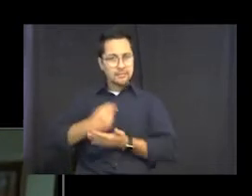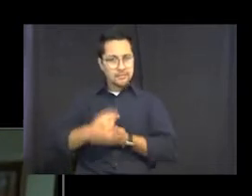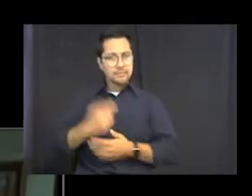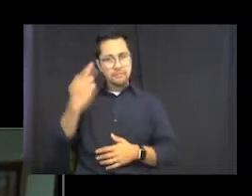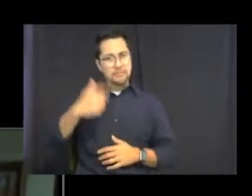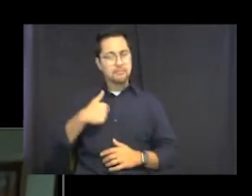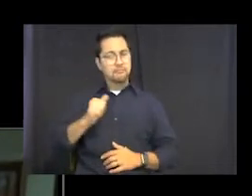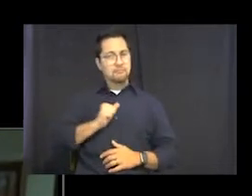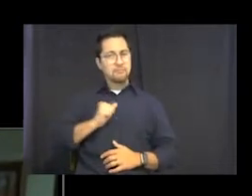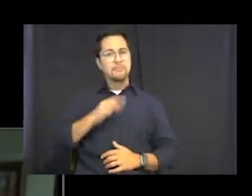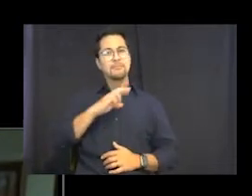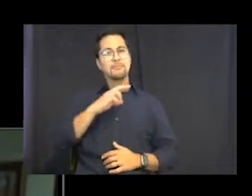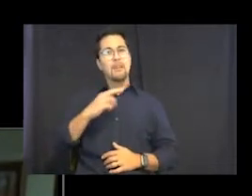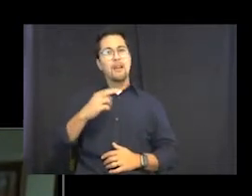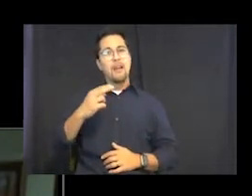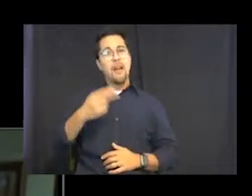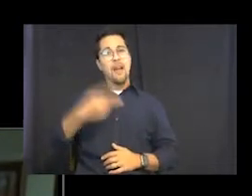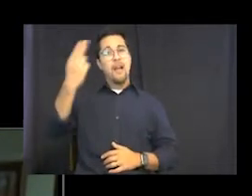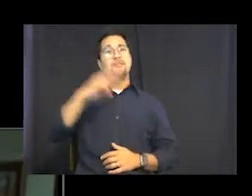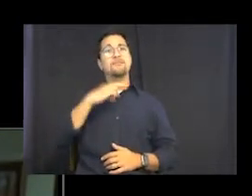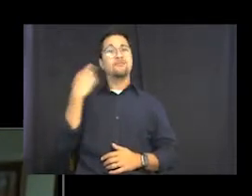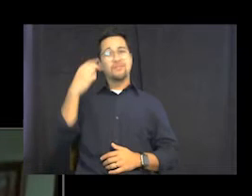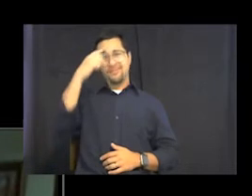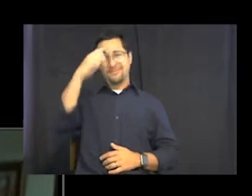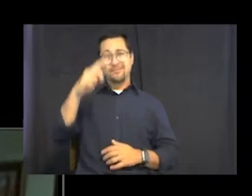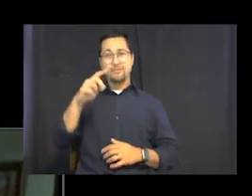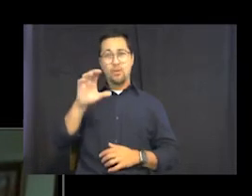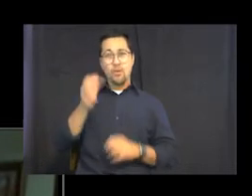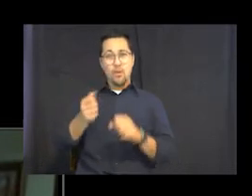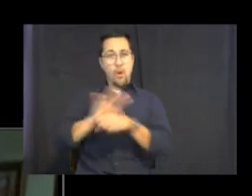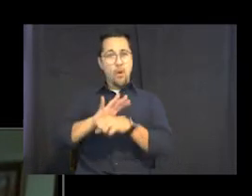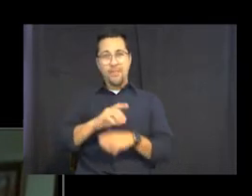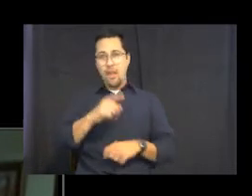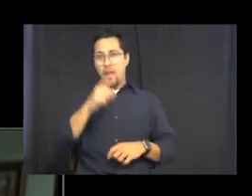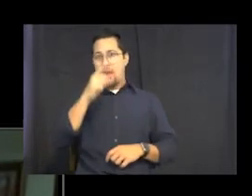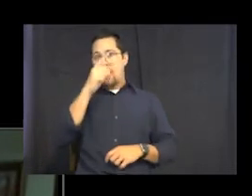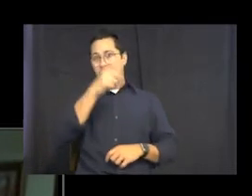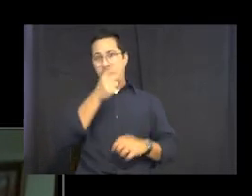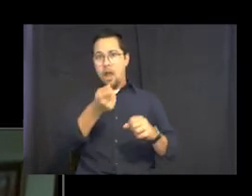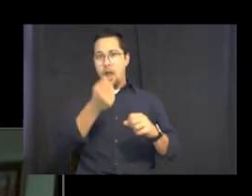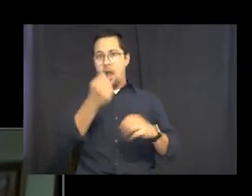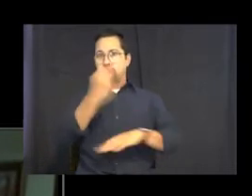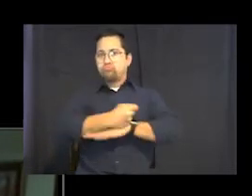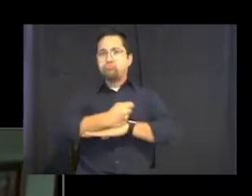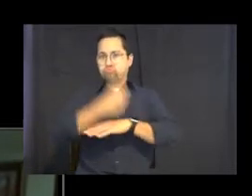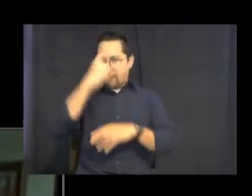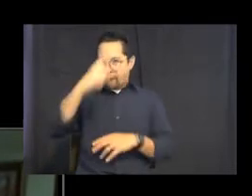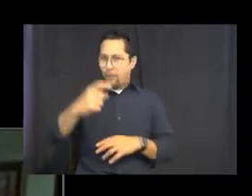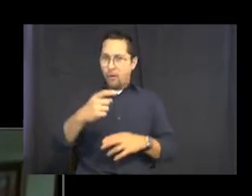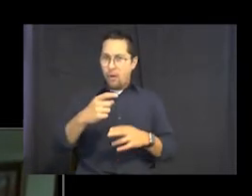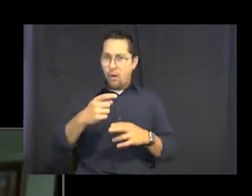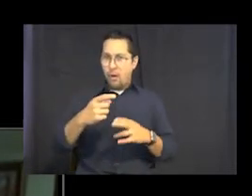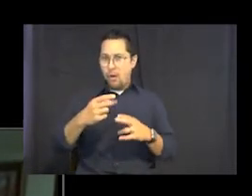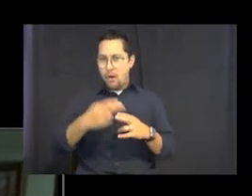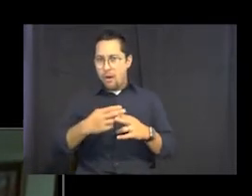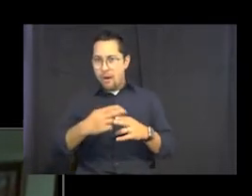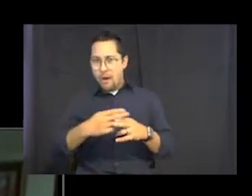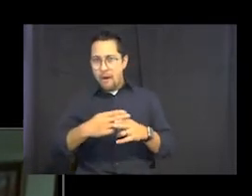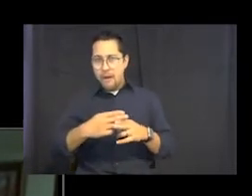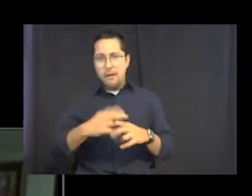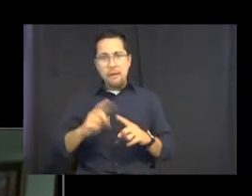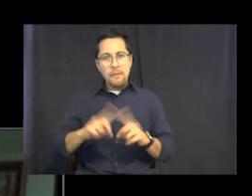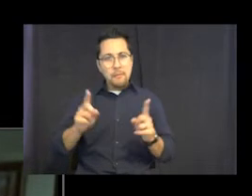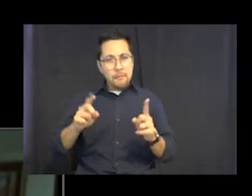high risk of COVID and they closed down for a while. However, it was